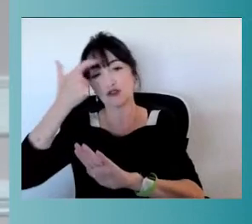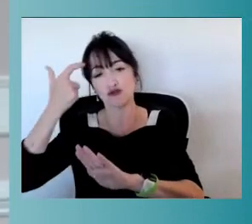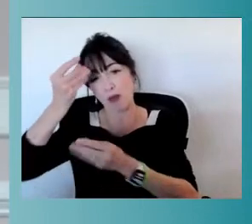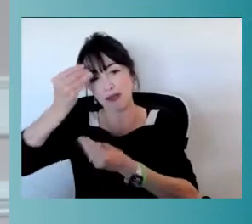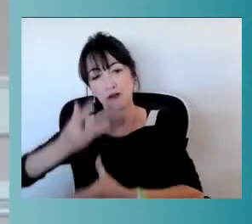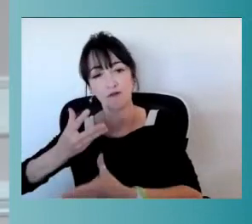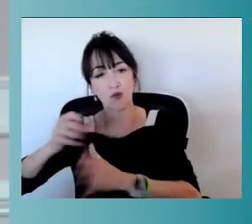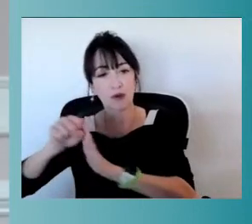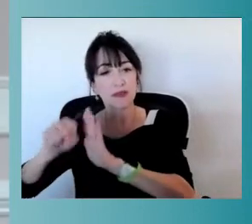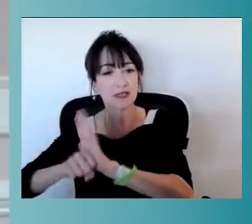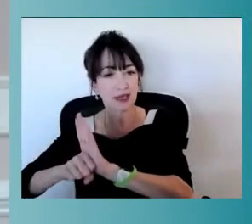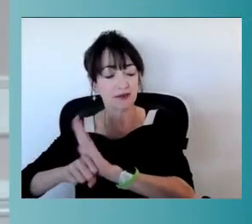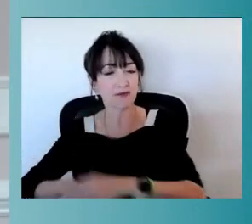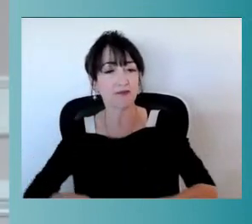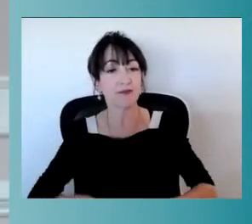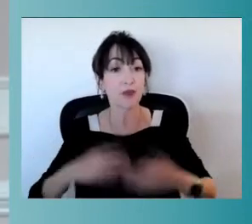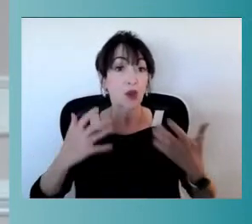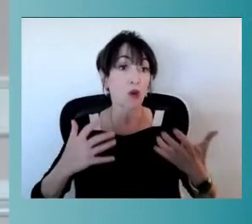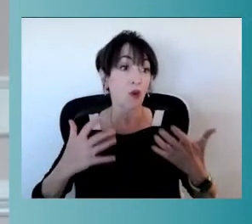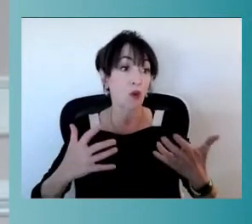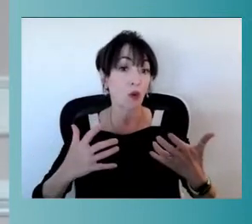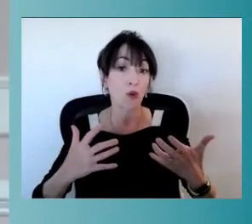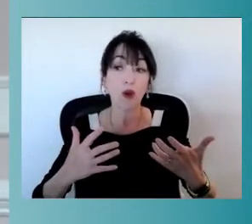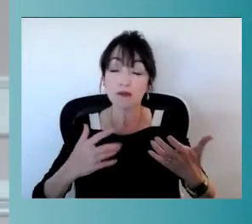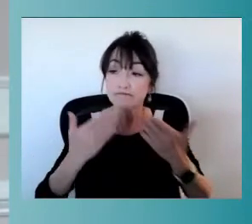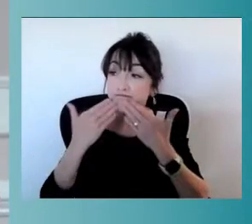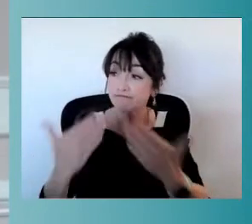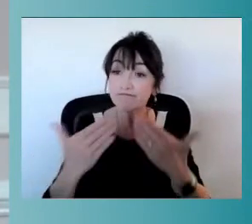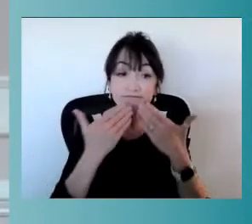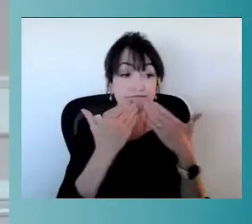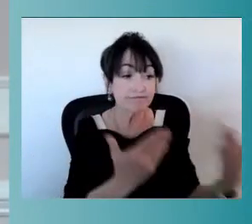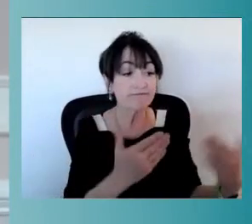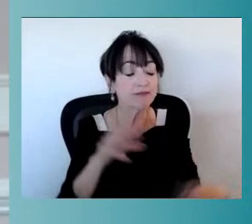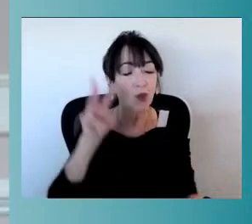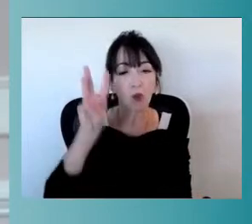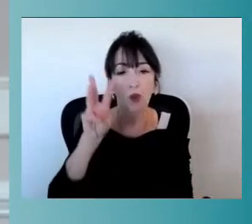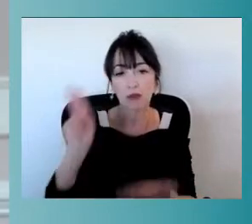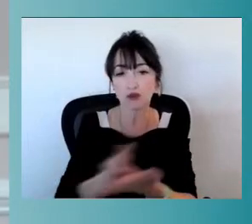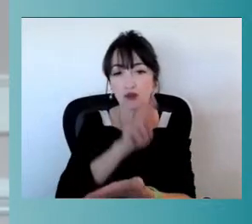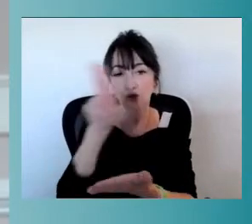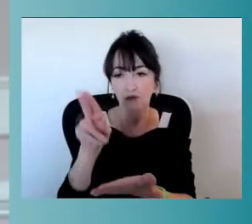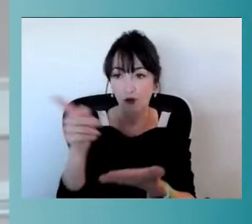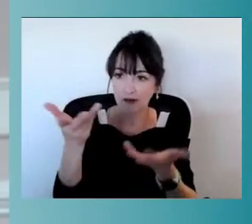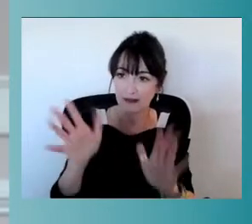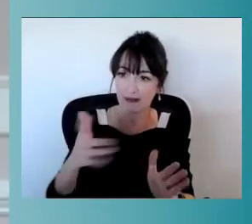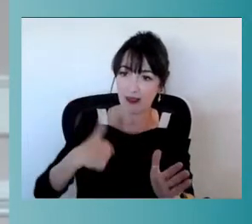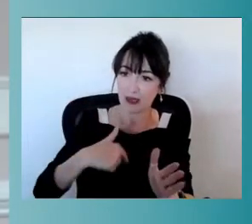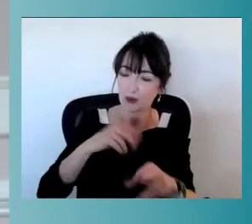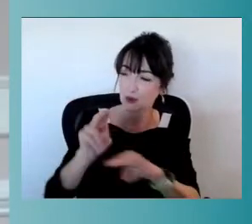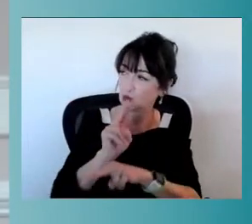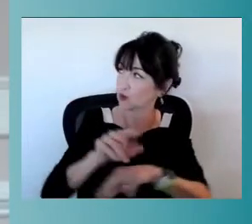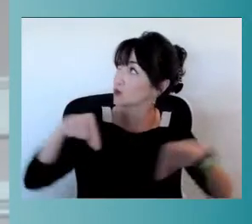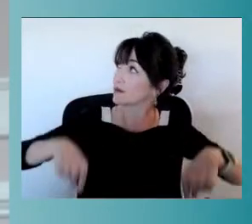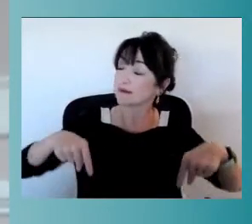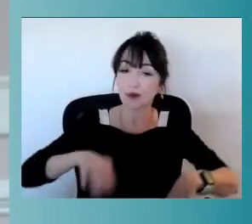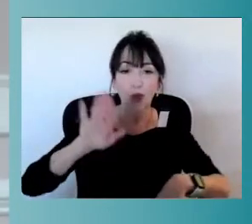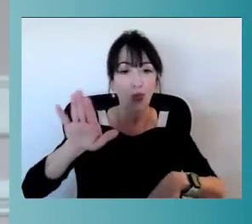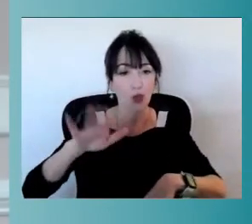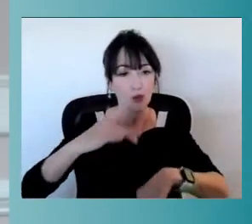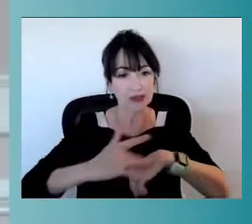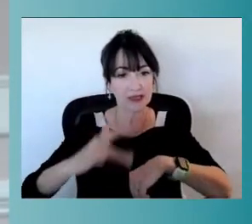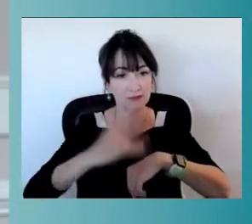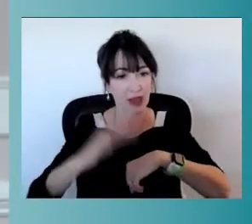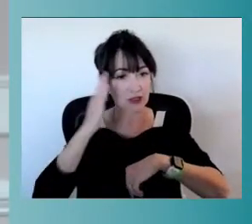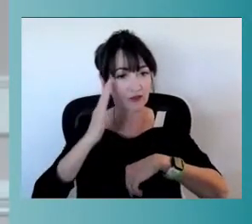I would like to offer a special thanks to Wilmington University for allowing us to use their space for this celebration.